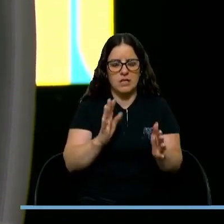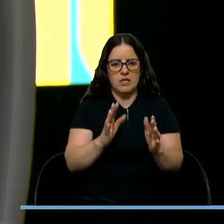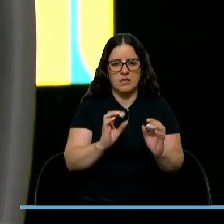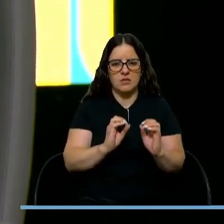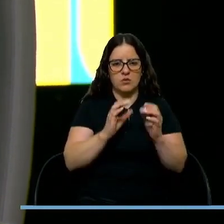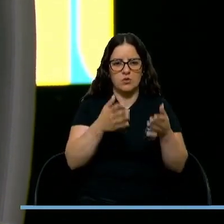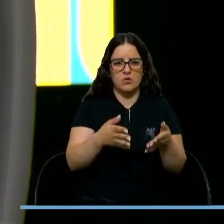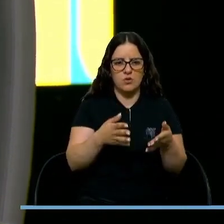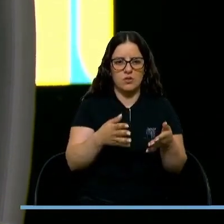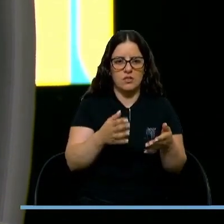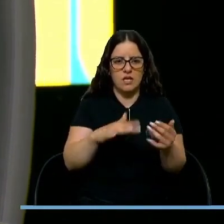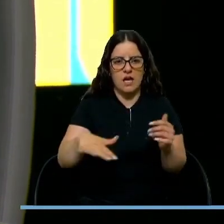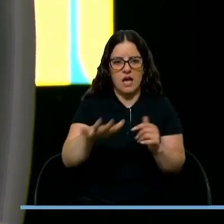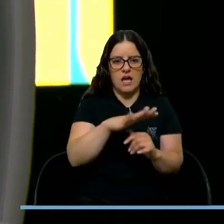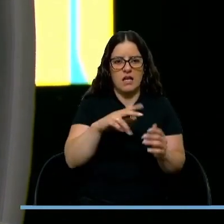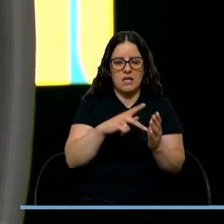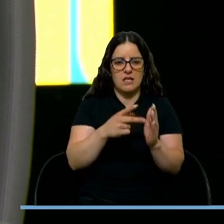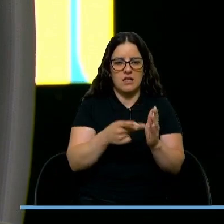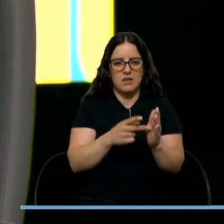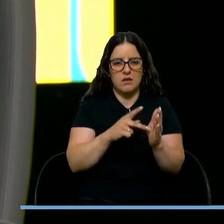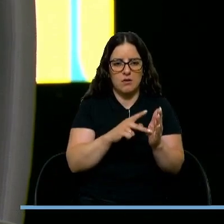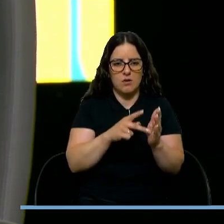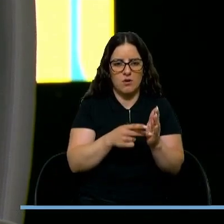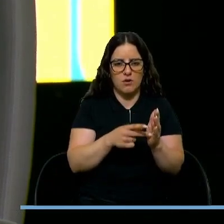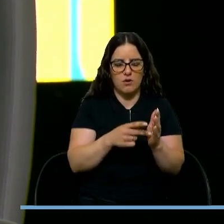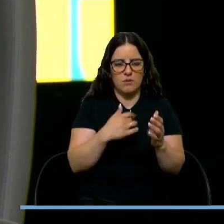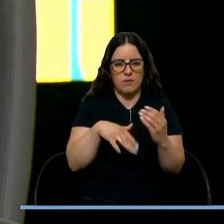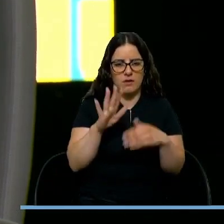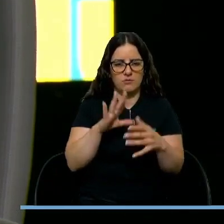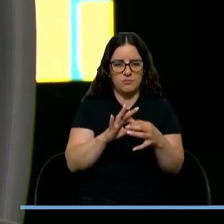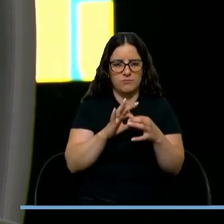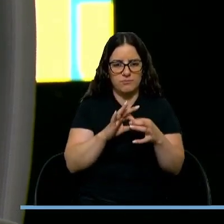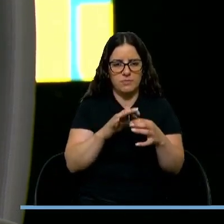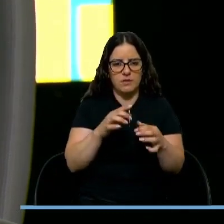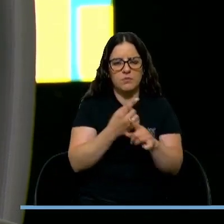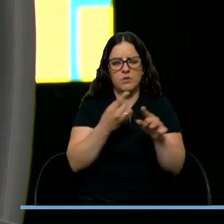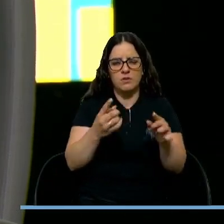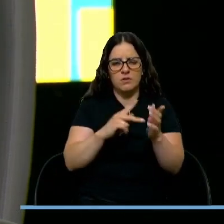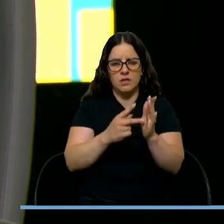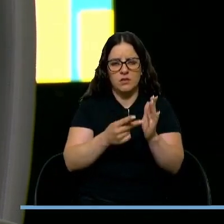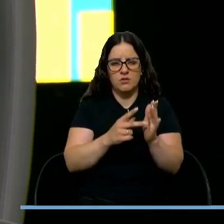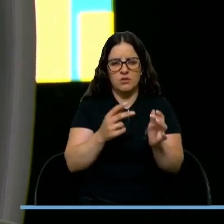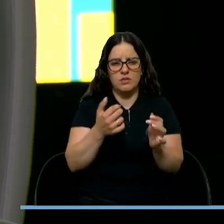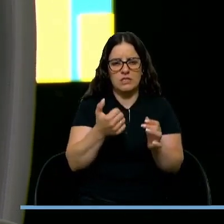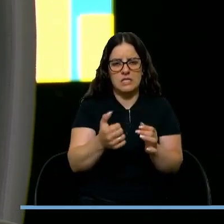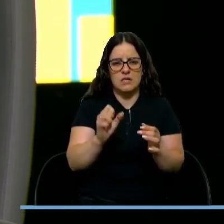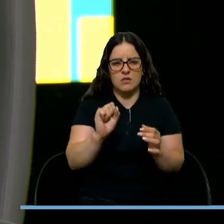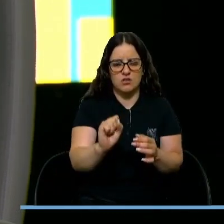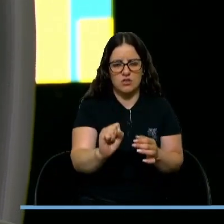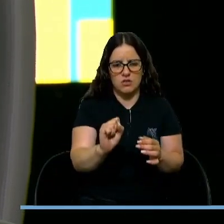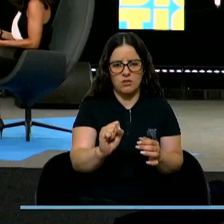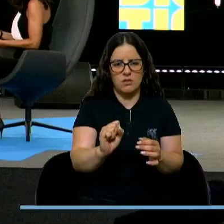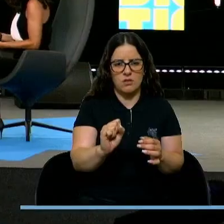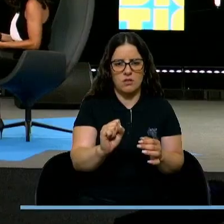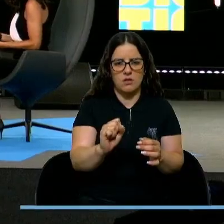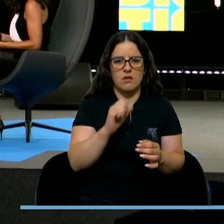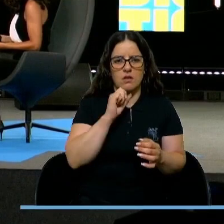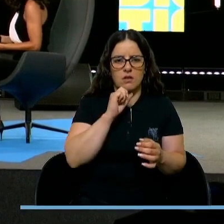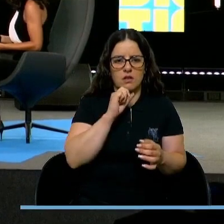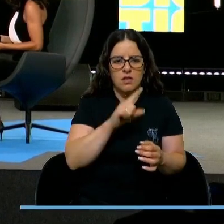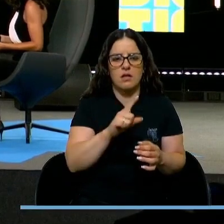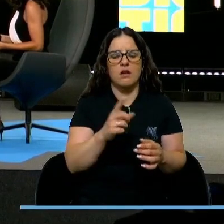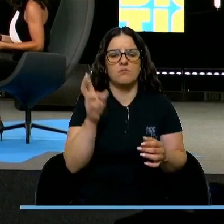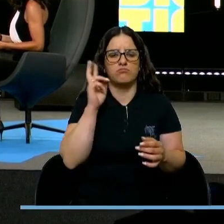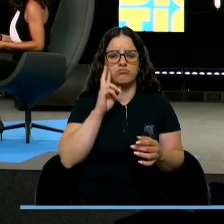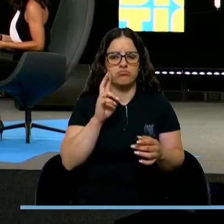to introduce a more technological dimension, Juan, why is the 5G technology, why can